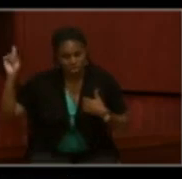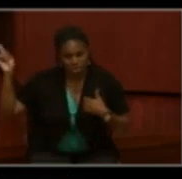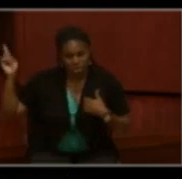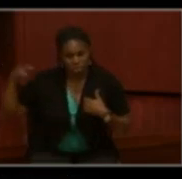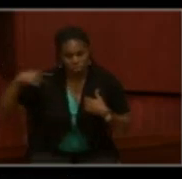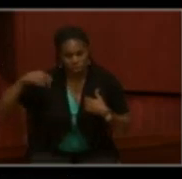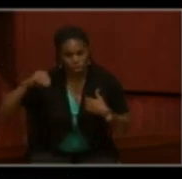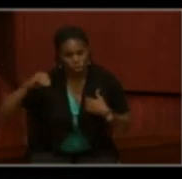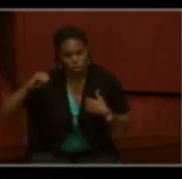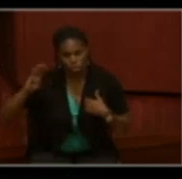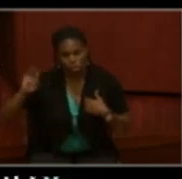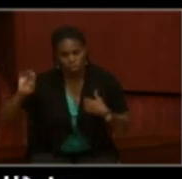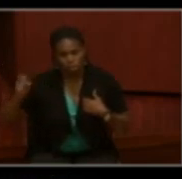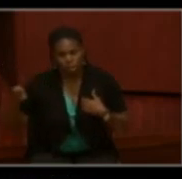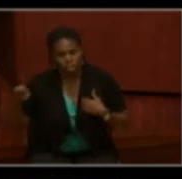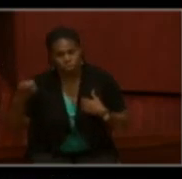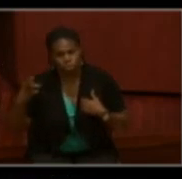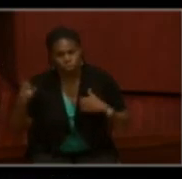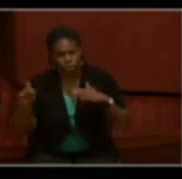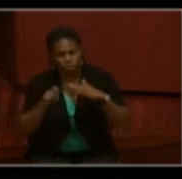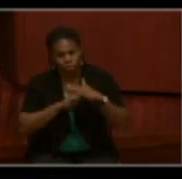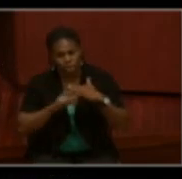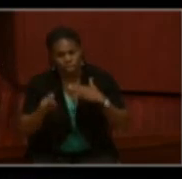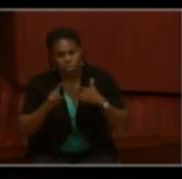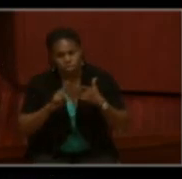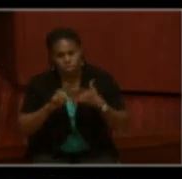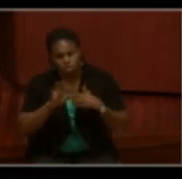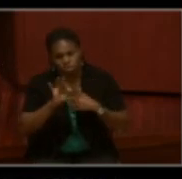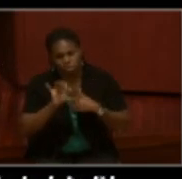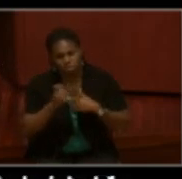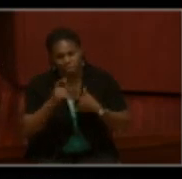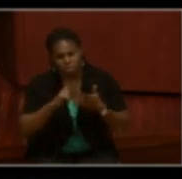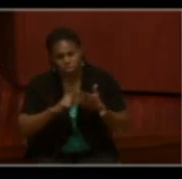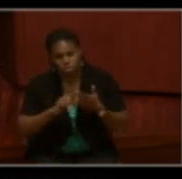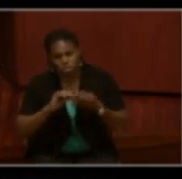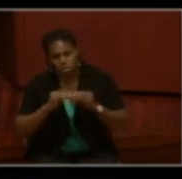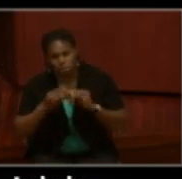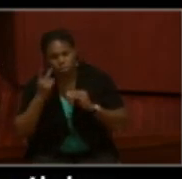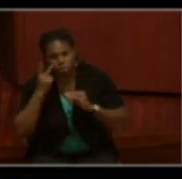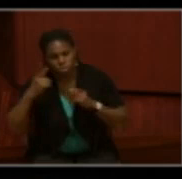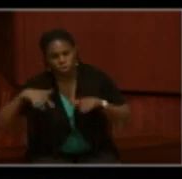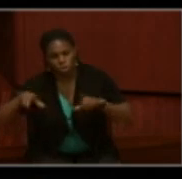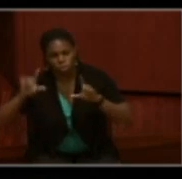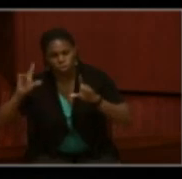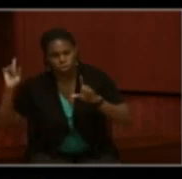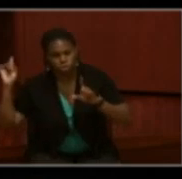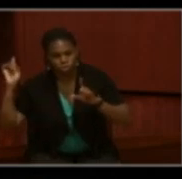Box, or you can fax one to the number you see on the screen.